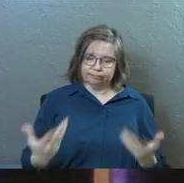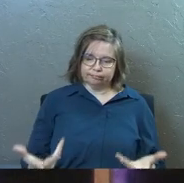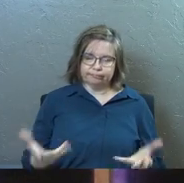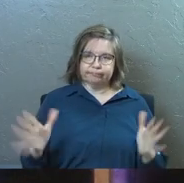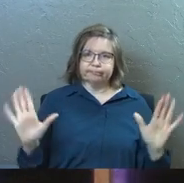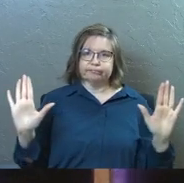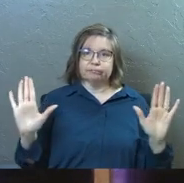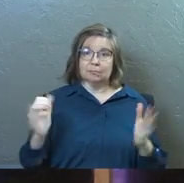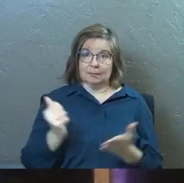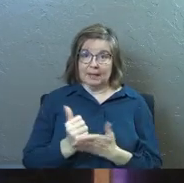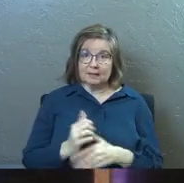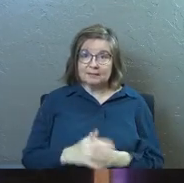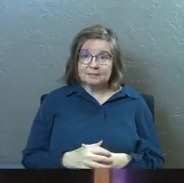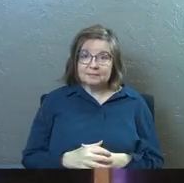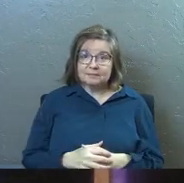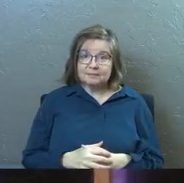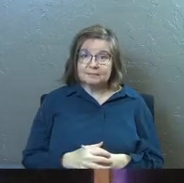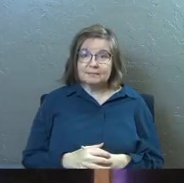amen?